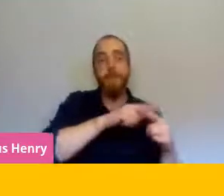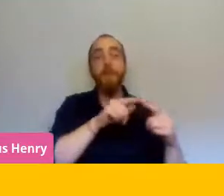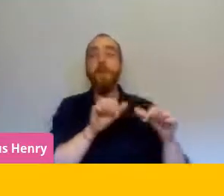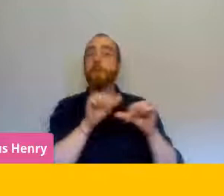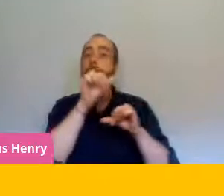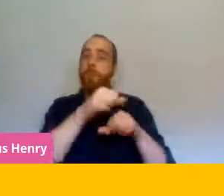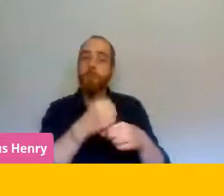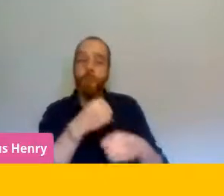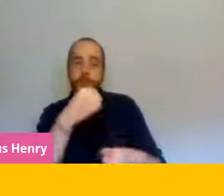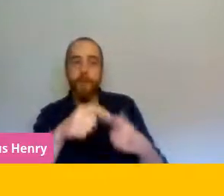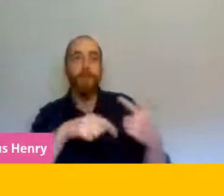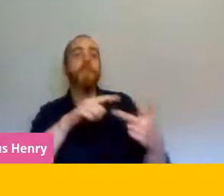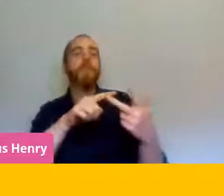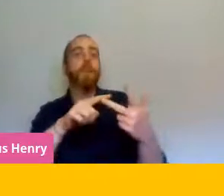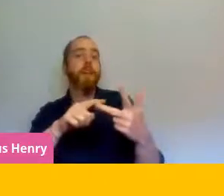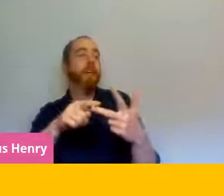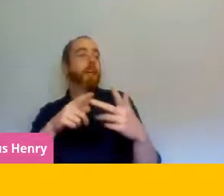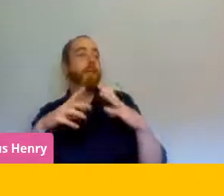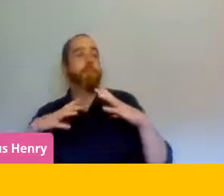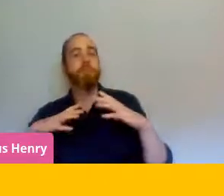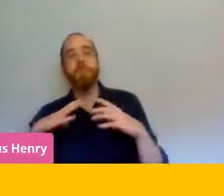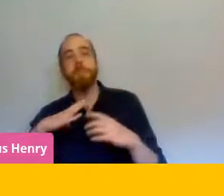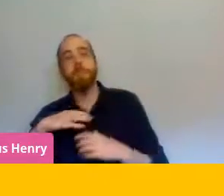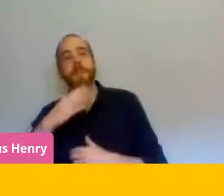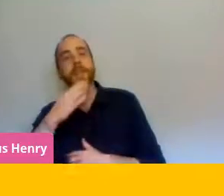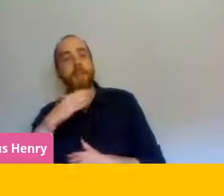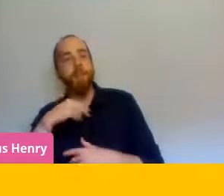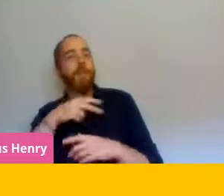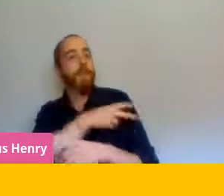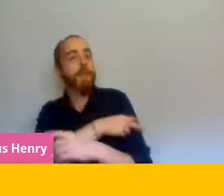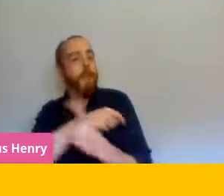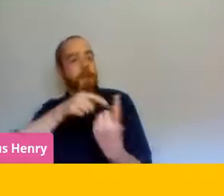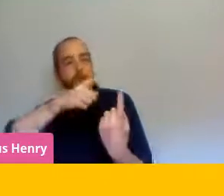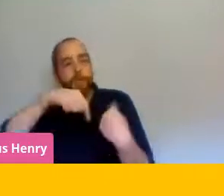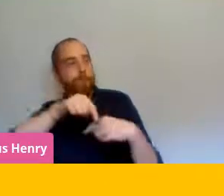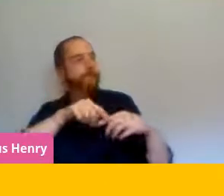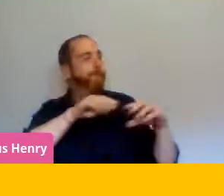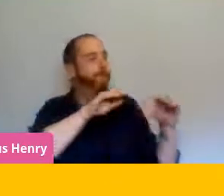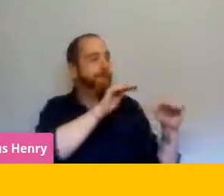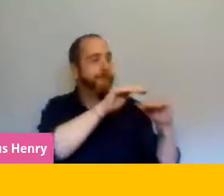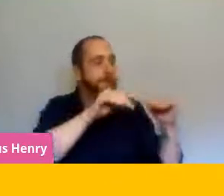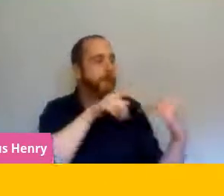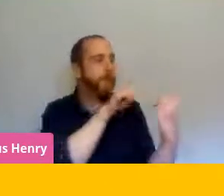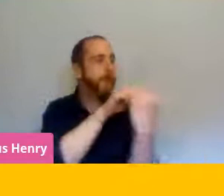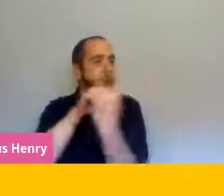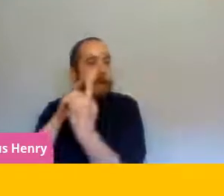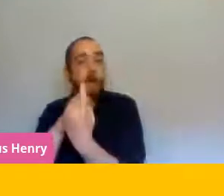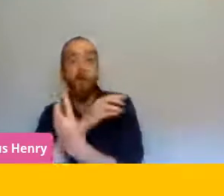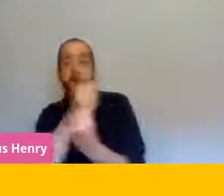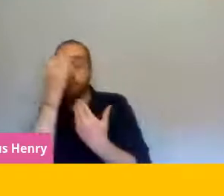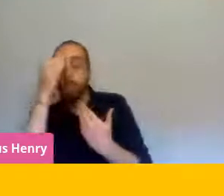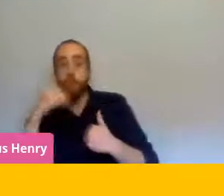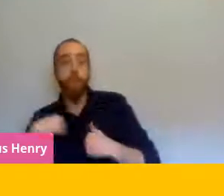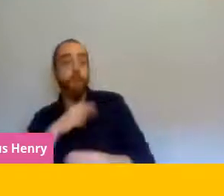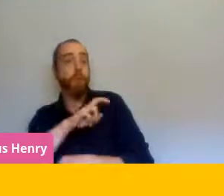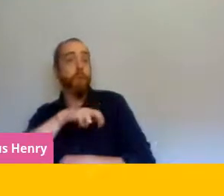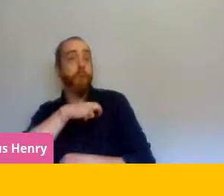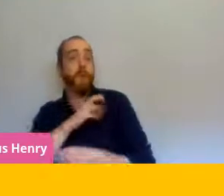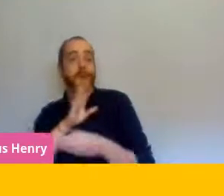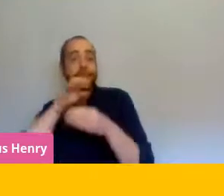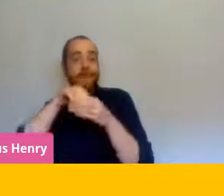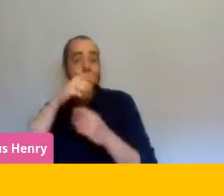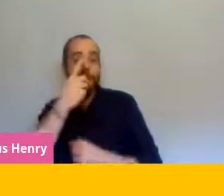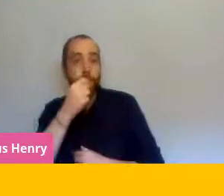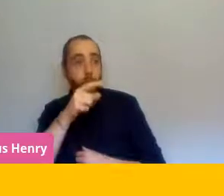engage people who might not be in the union as well, might not know they can be in the union, as Kyron said. And these open meetings are a really good